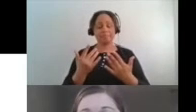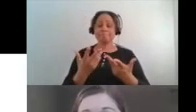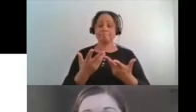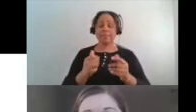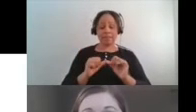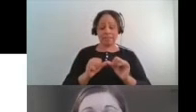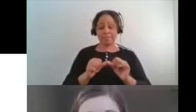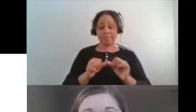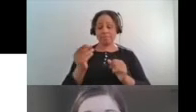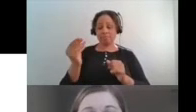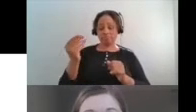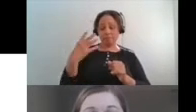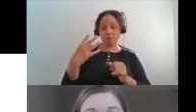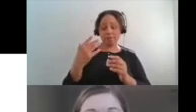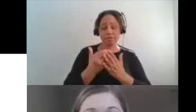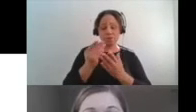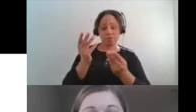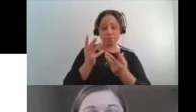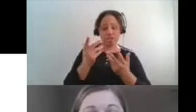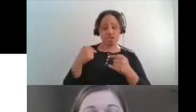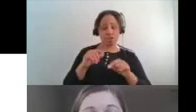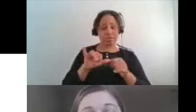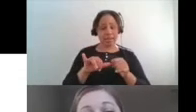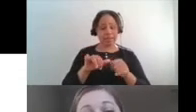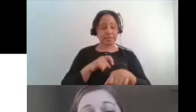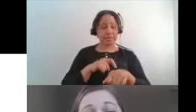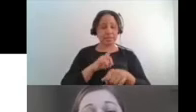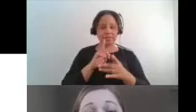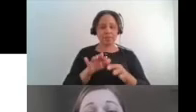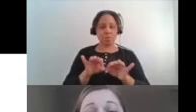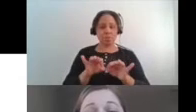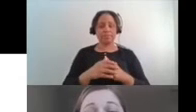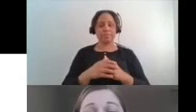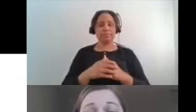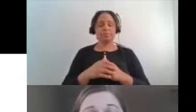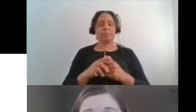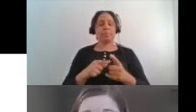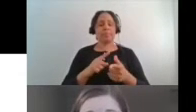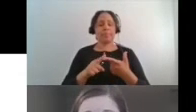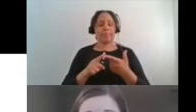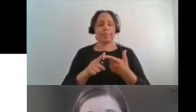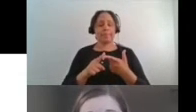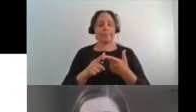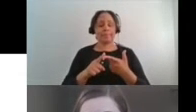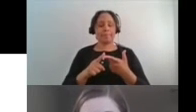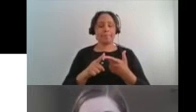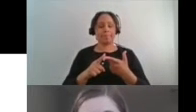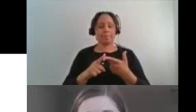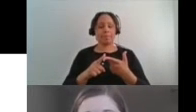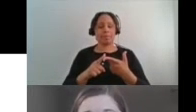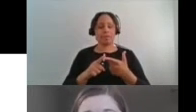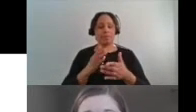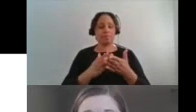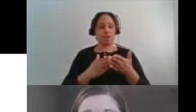that time is very important. And then a large part of my job is educating about the